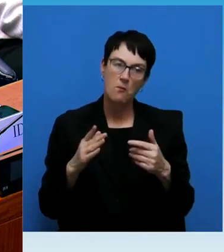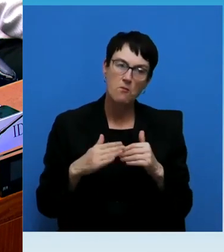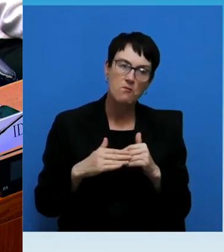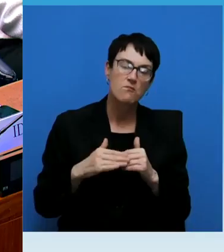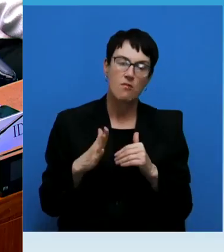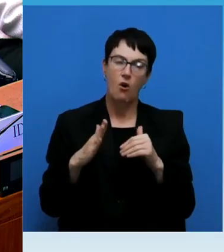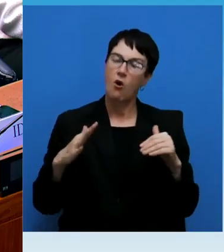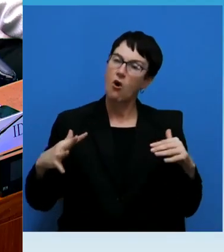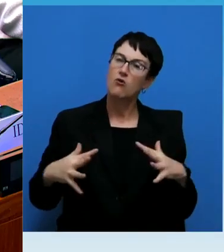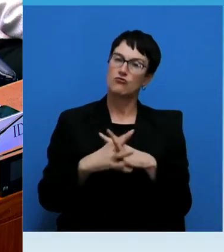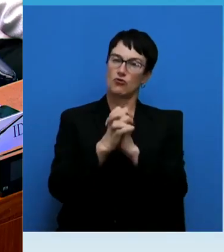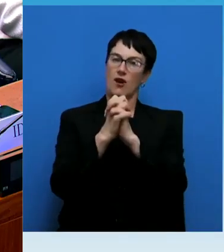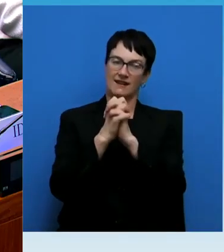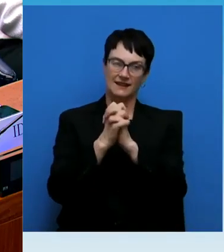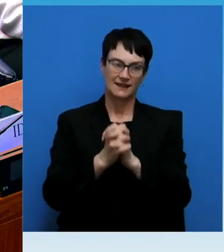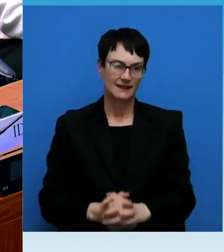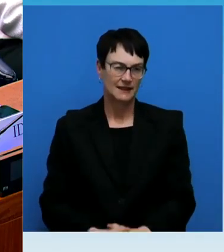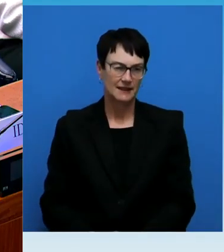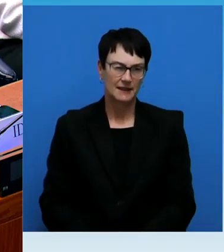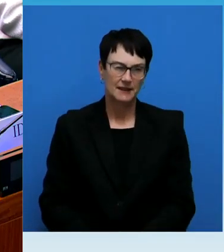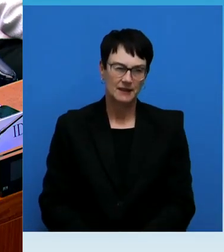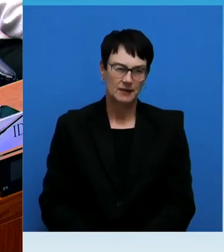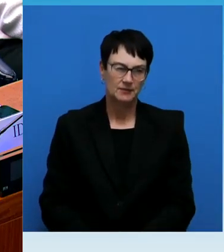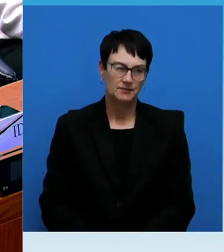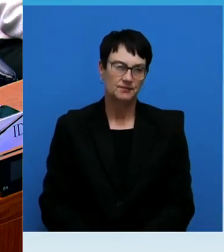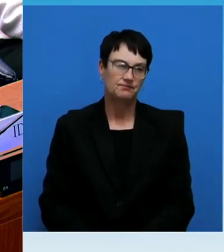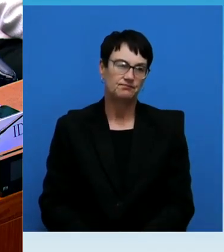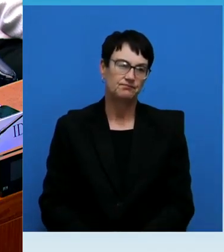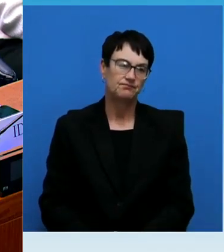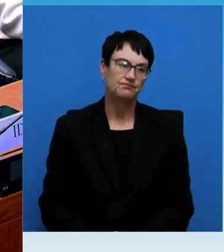at national level. Thank you.